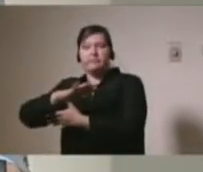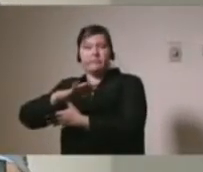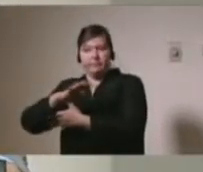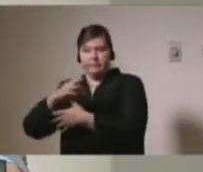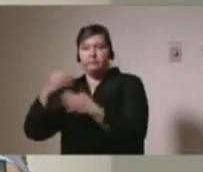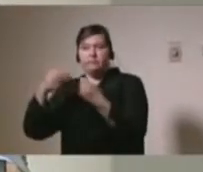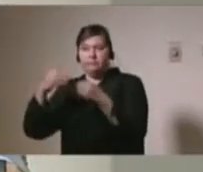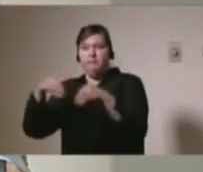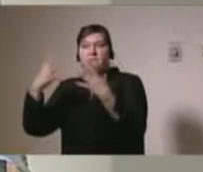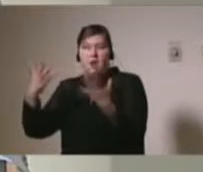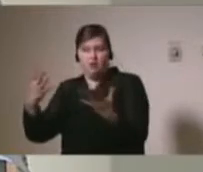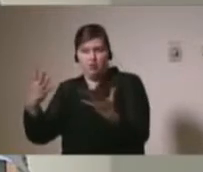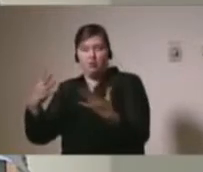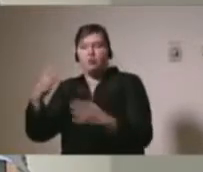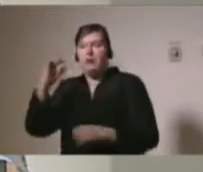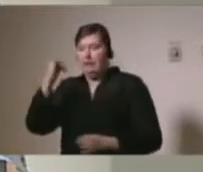year,